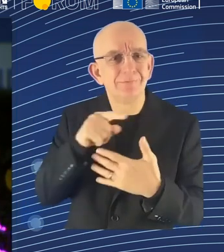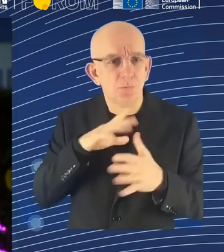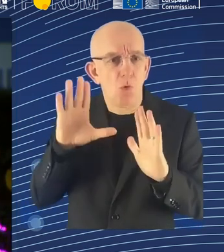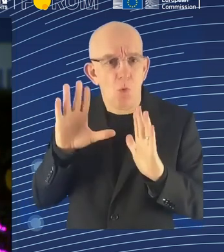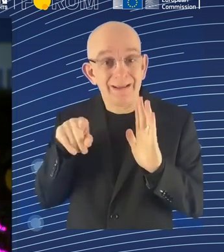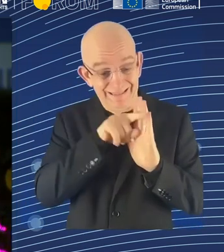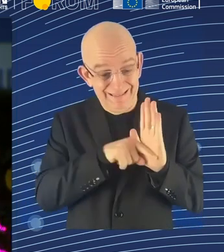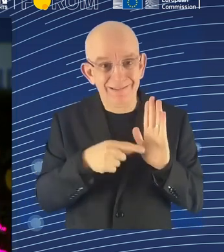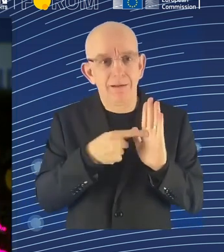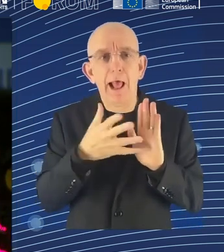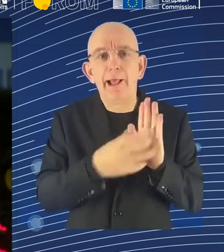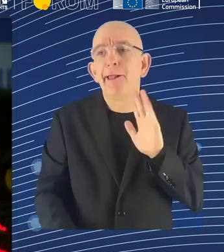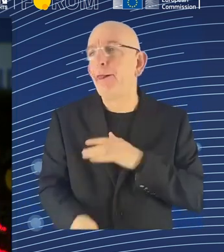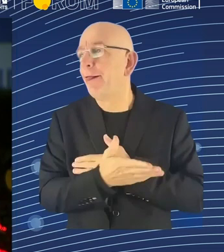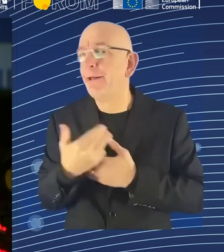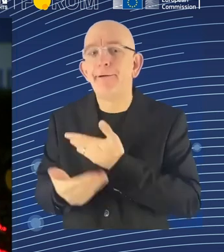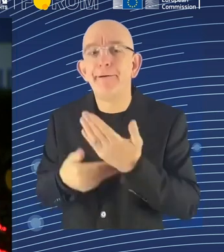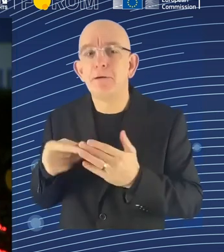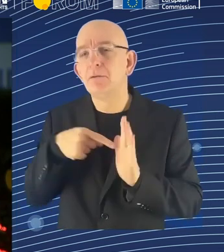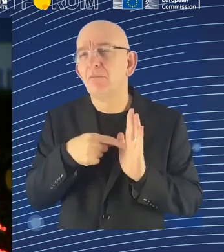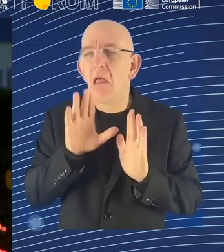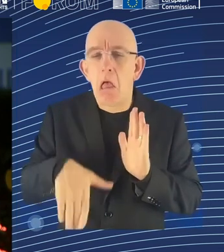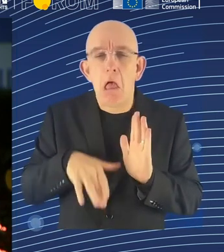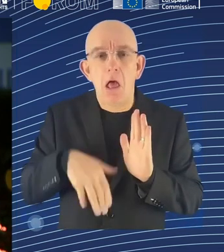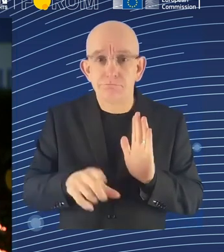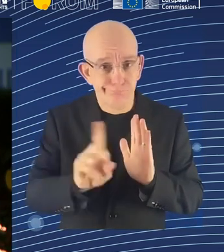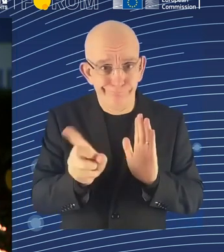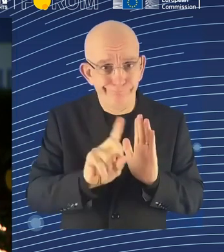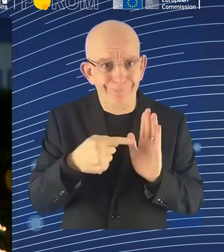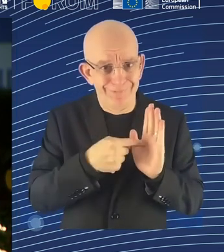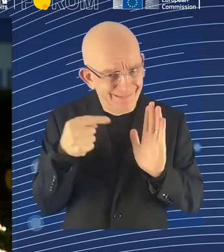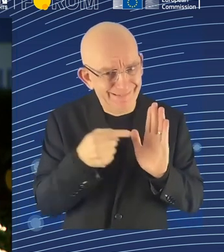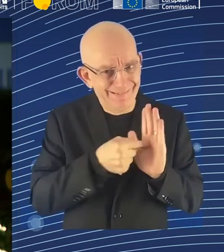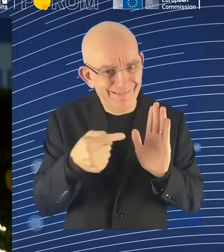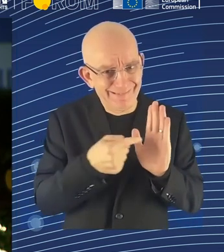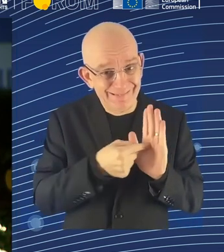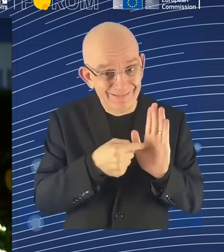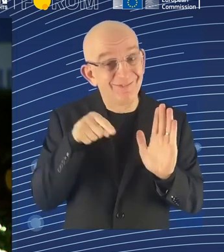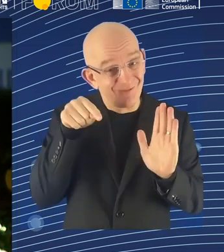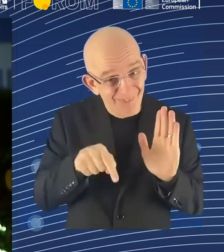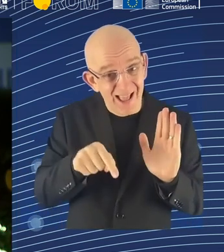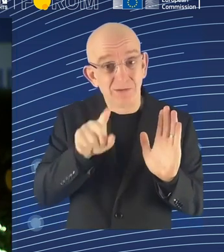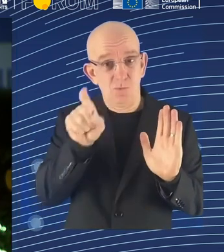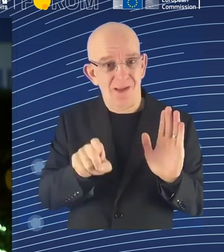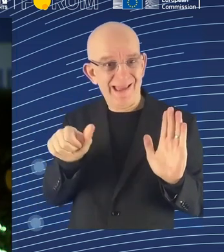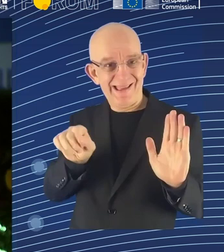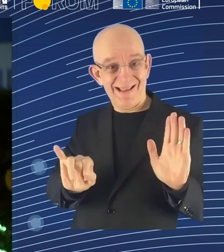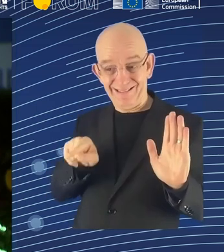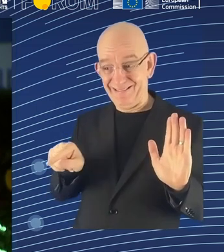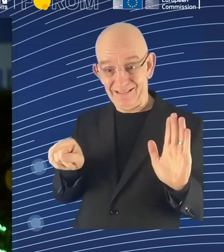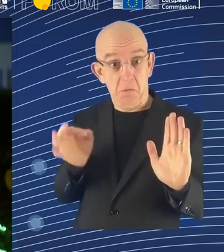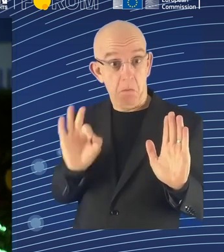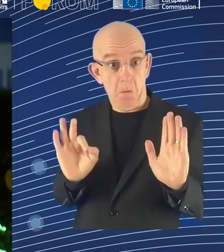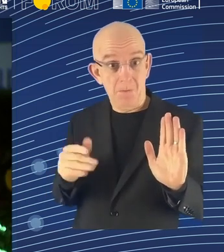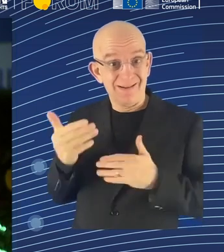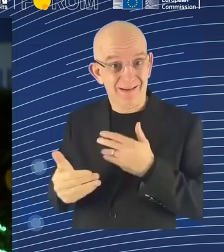opportunity. Firstly, we can use it to perform dangerous jobs or activities that we no longer want to do. Robots